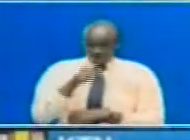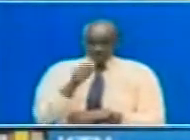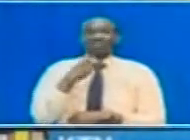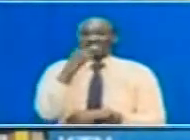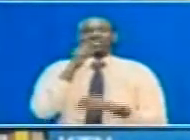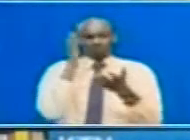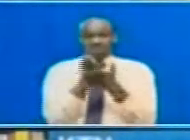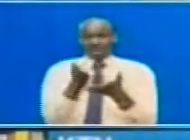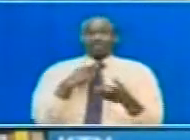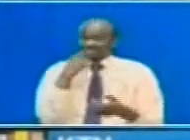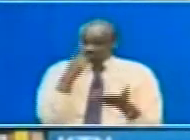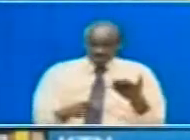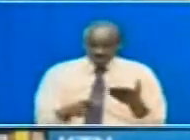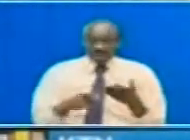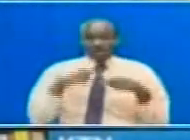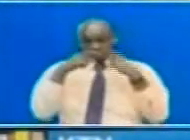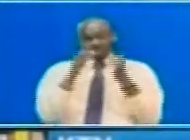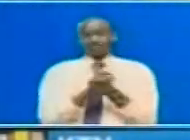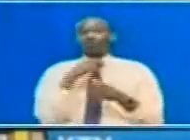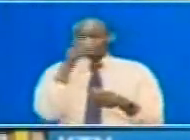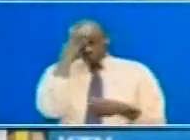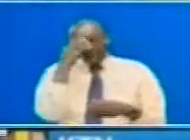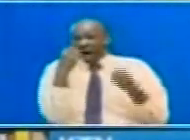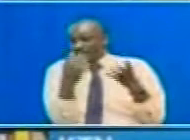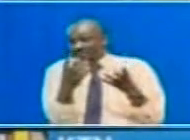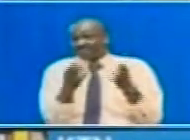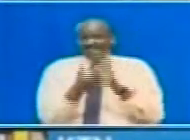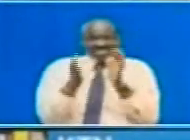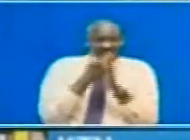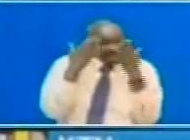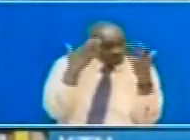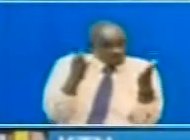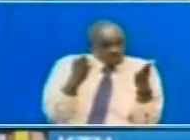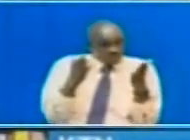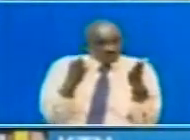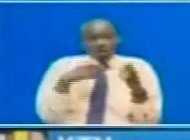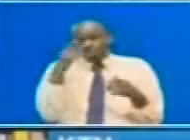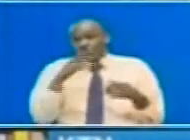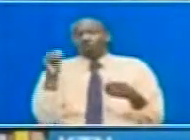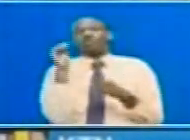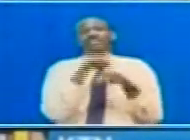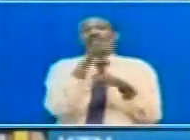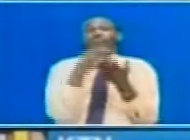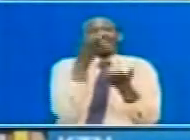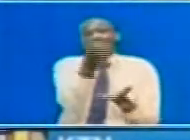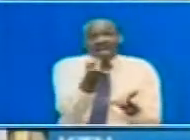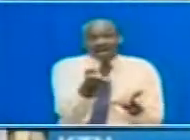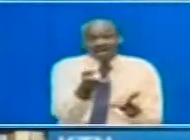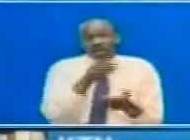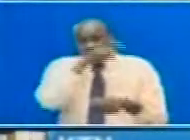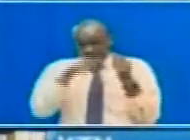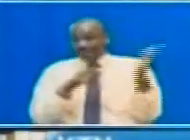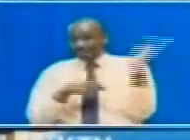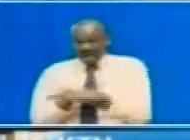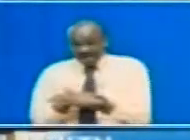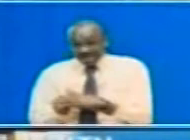on, and I would consider that progress. How much it is, who took it there, when it will come